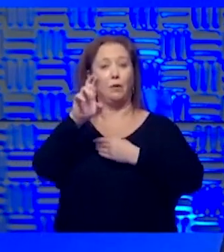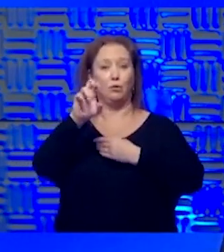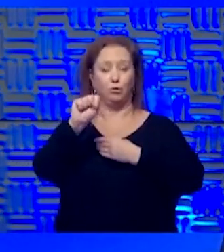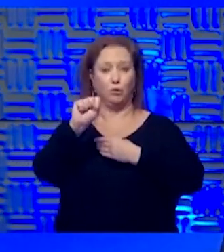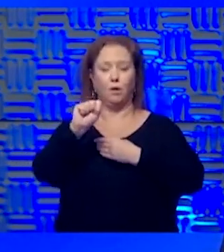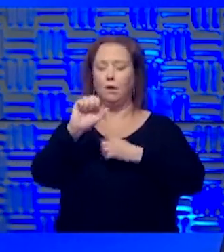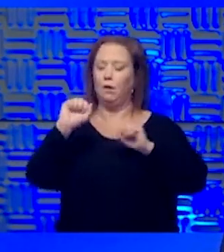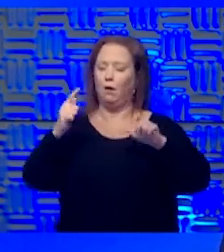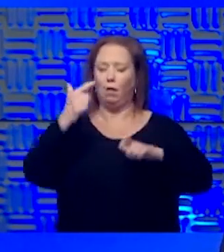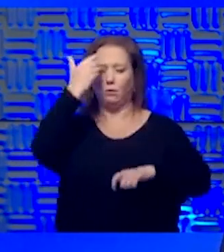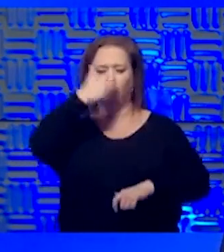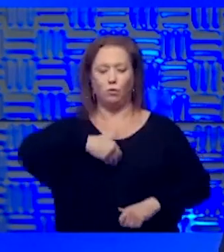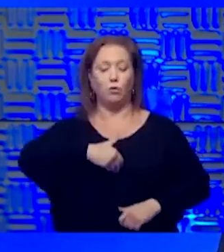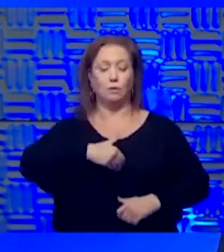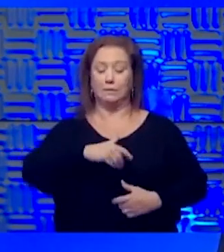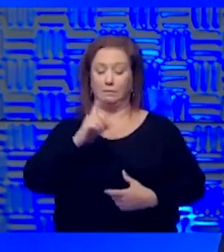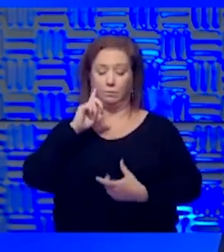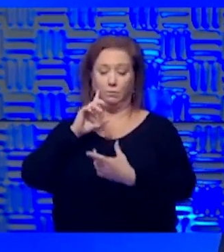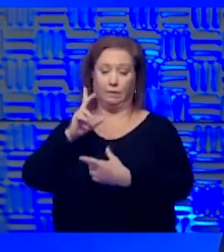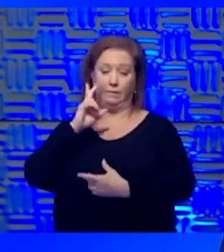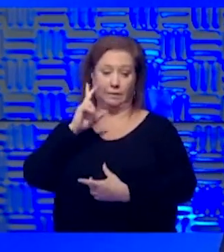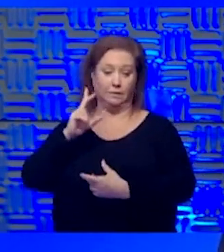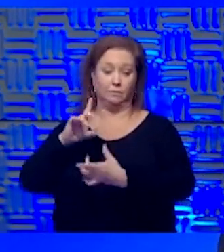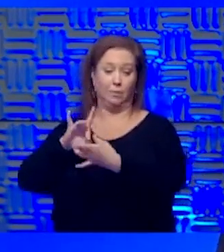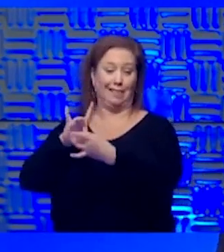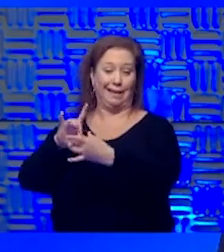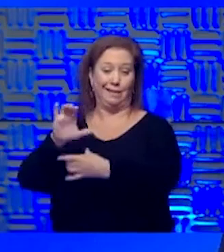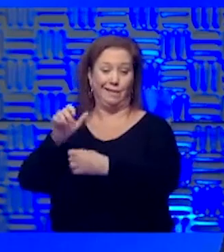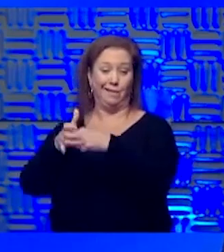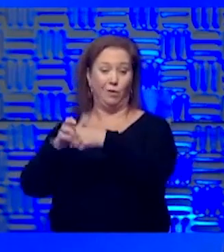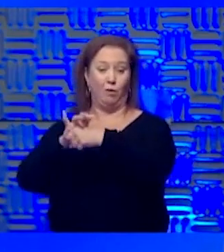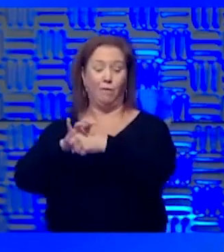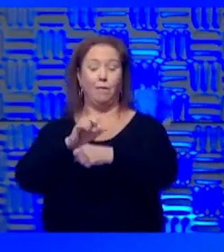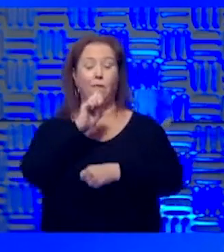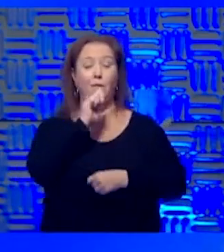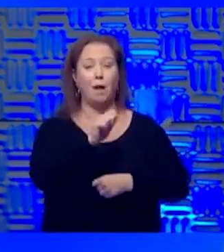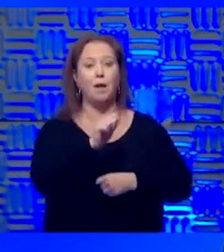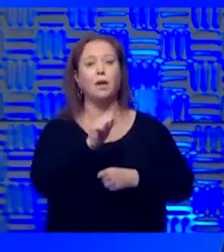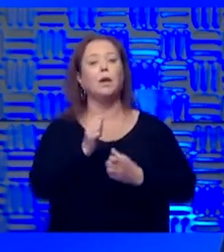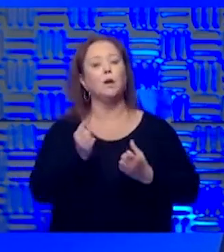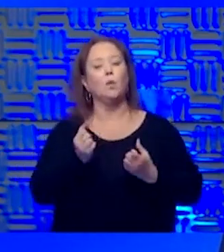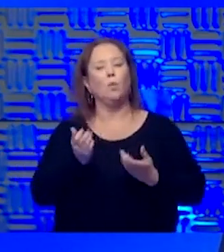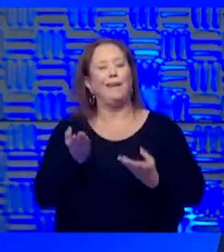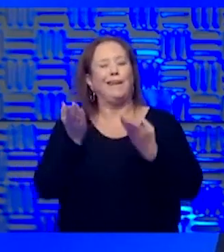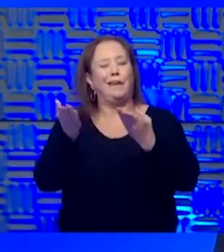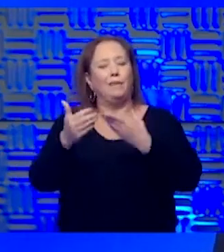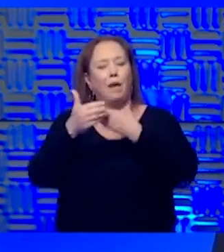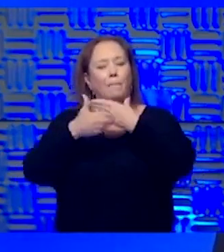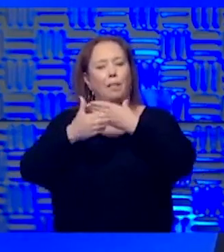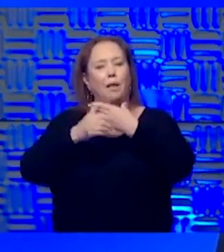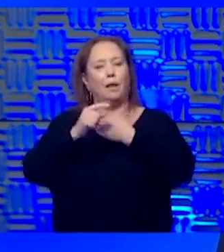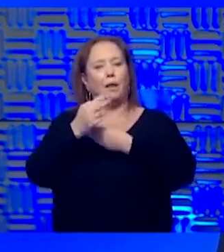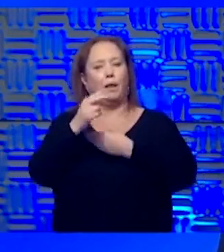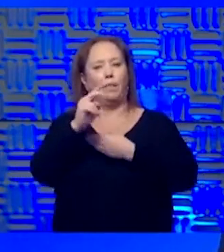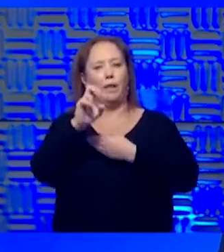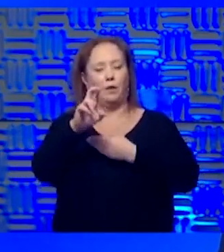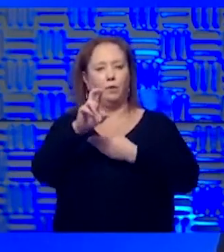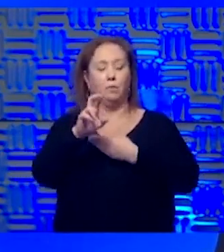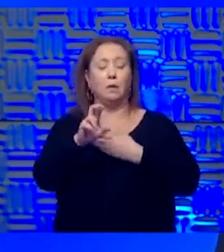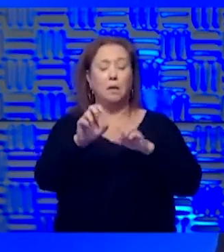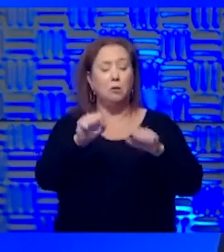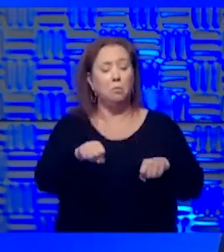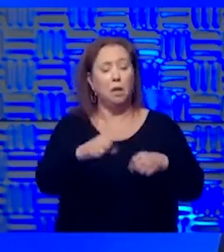see, whether it's related to COVID-19 or not, are placed on some sort of blood thinner, although that may be something like